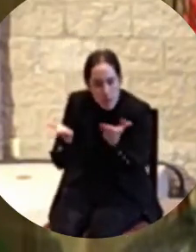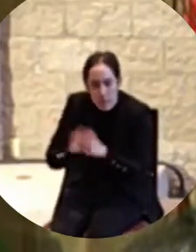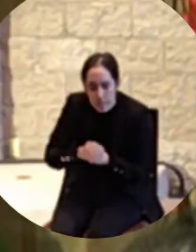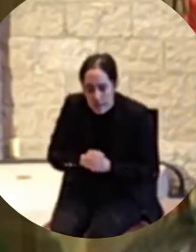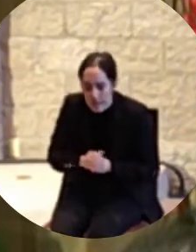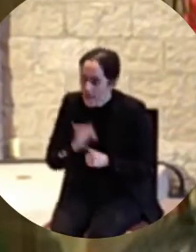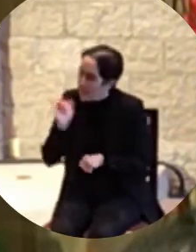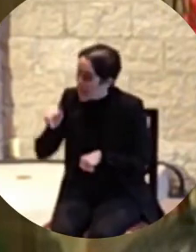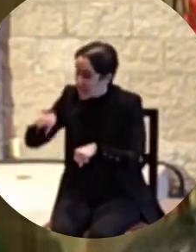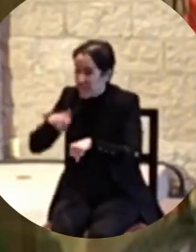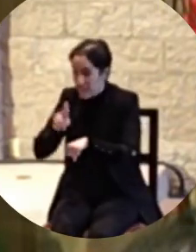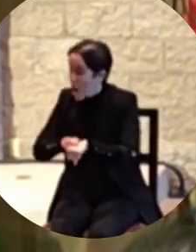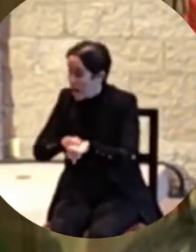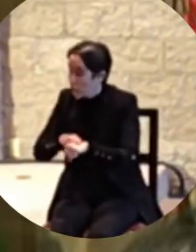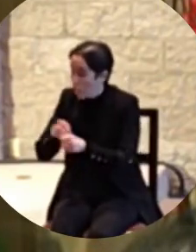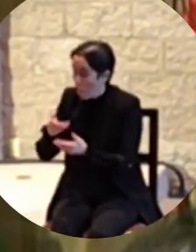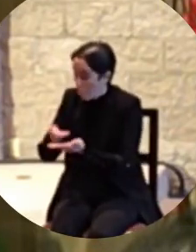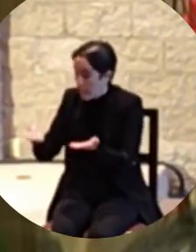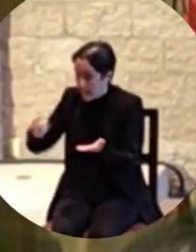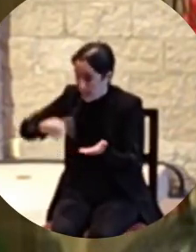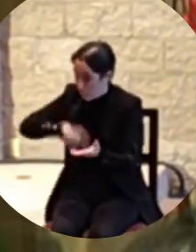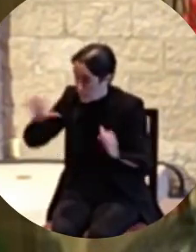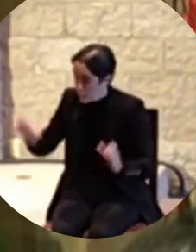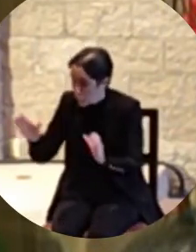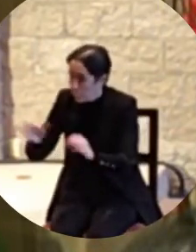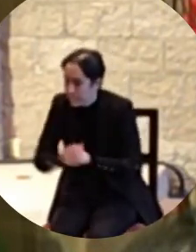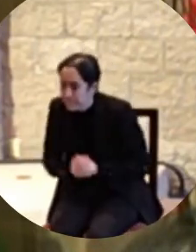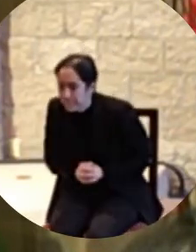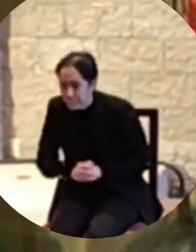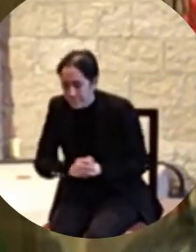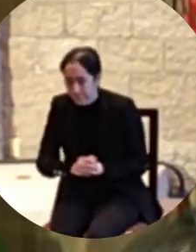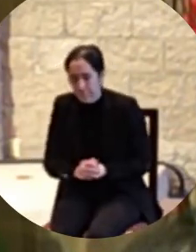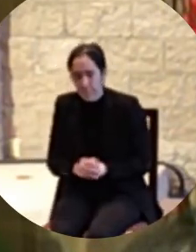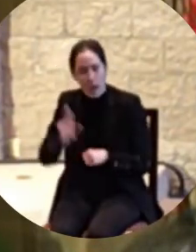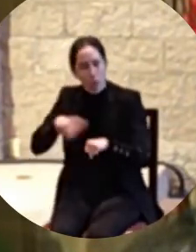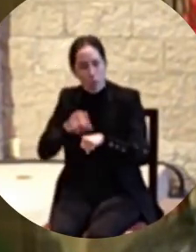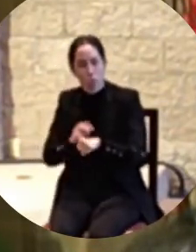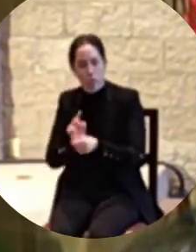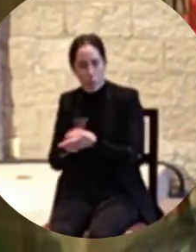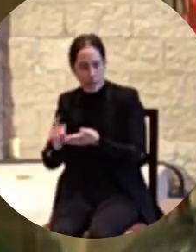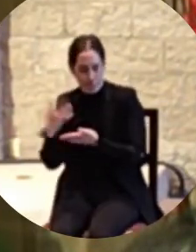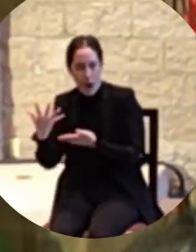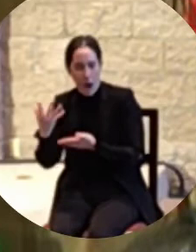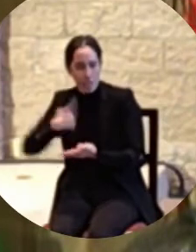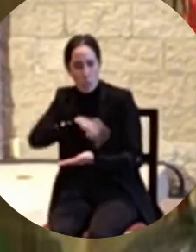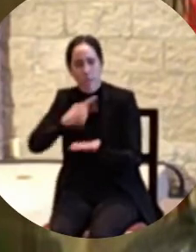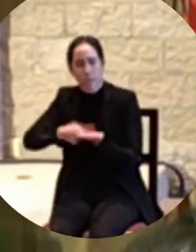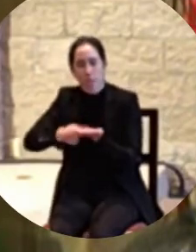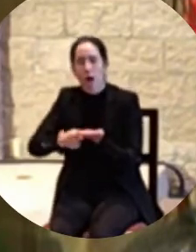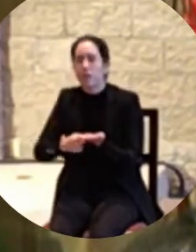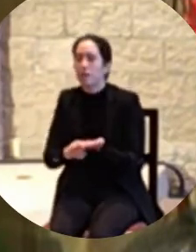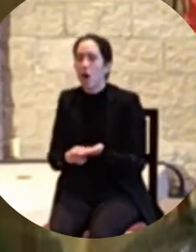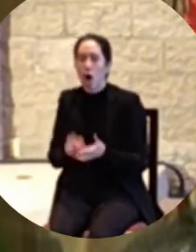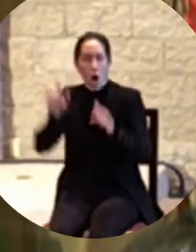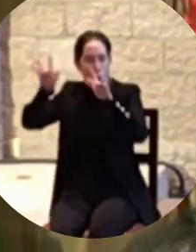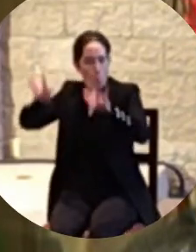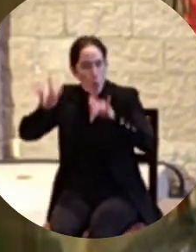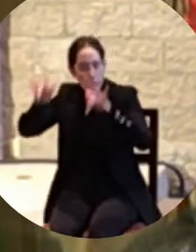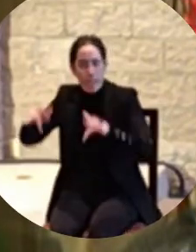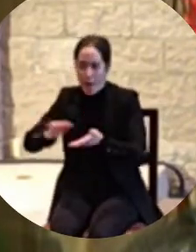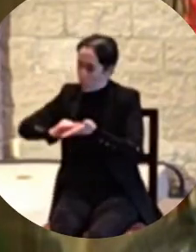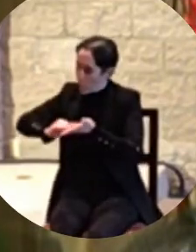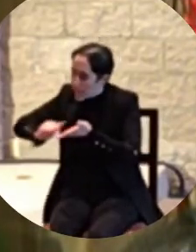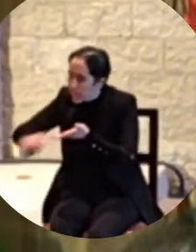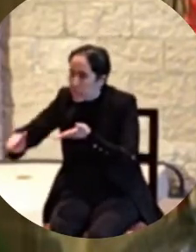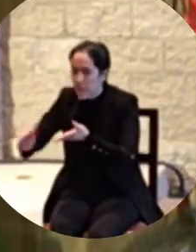love this divine presence within. And then, of course, on week 5, we talked about mercy and forgiveness and reconciliation.